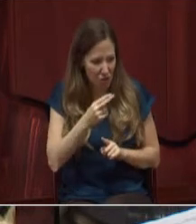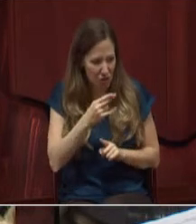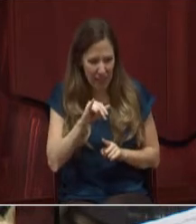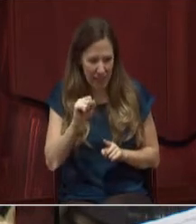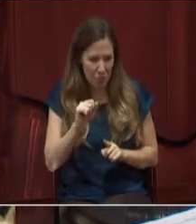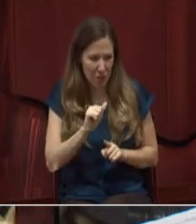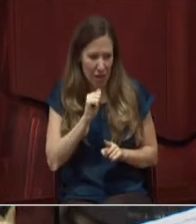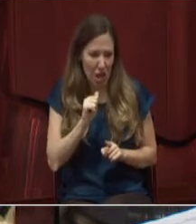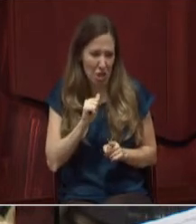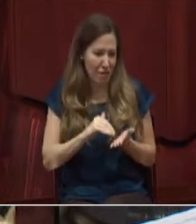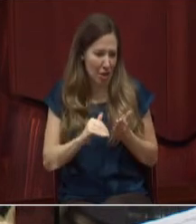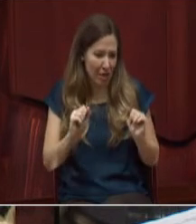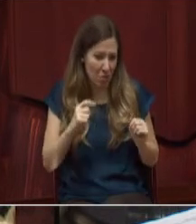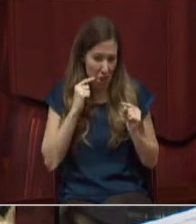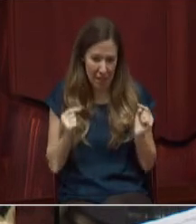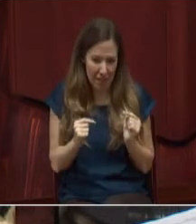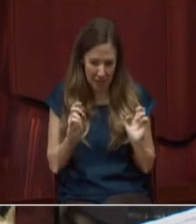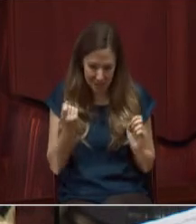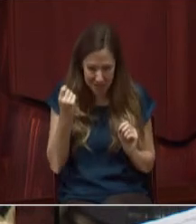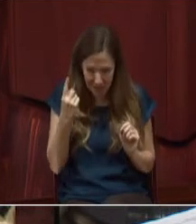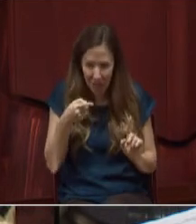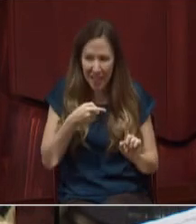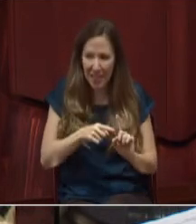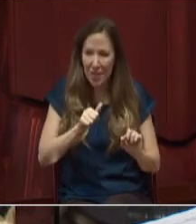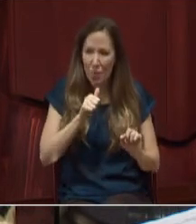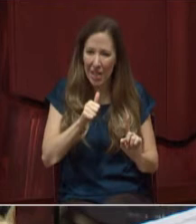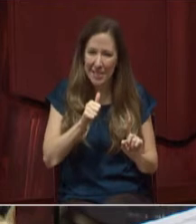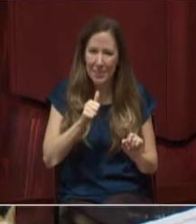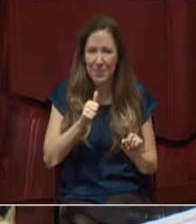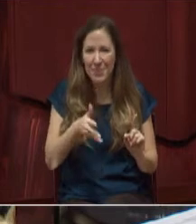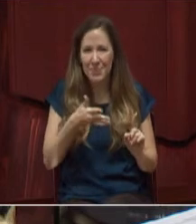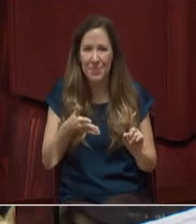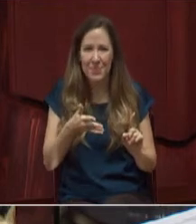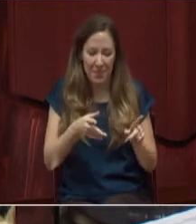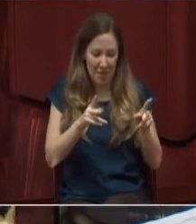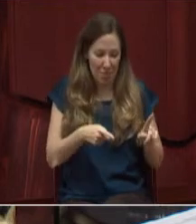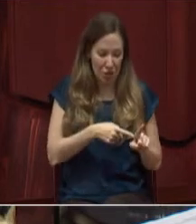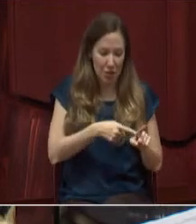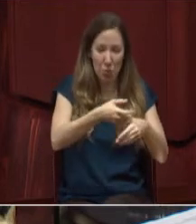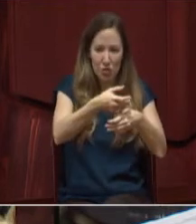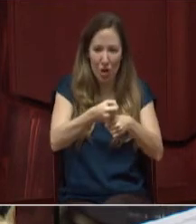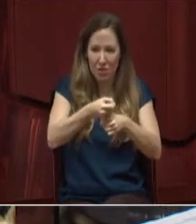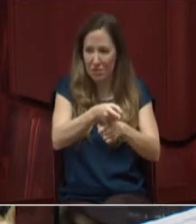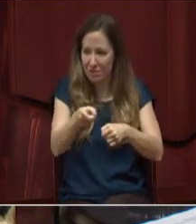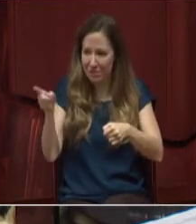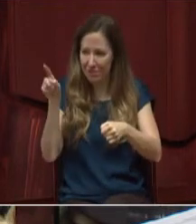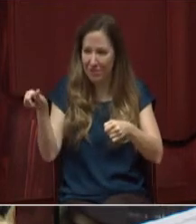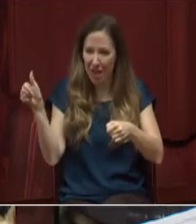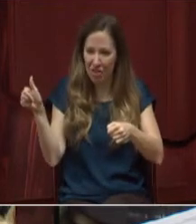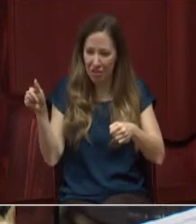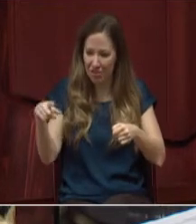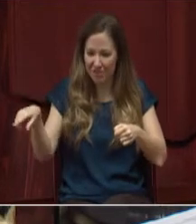So he was not particularly trusting of the bureaucracy. And so he had a